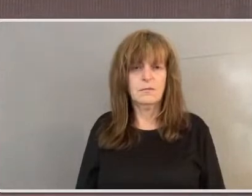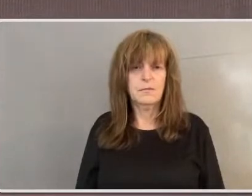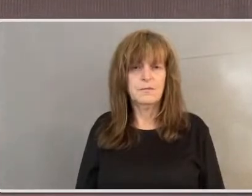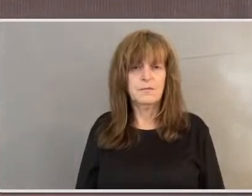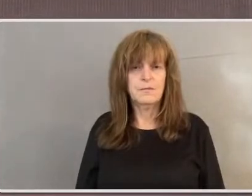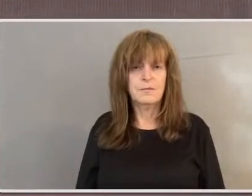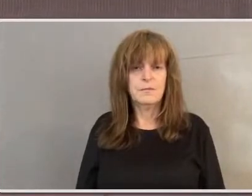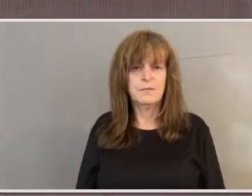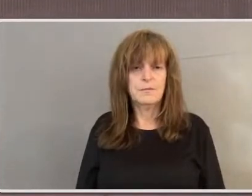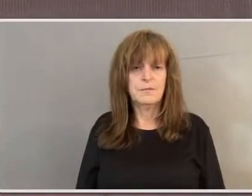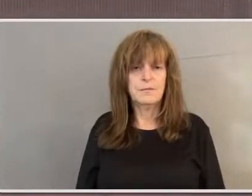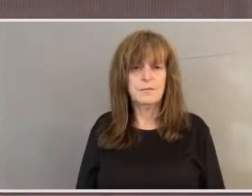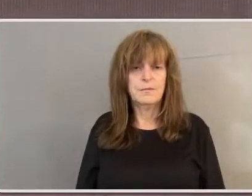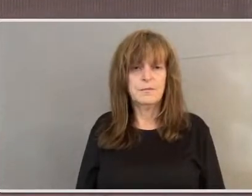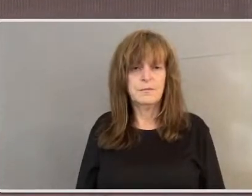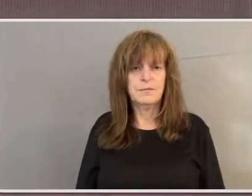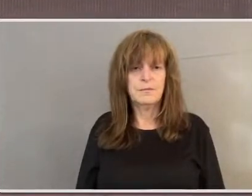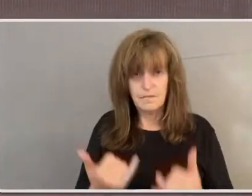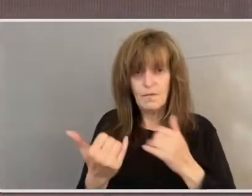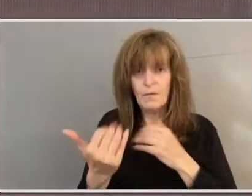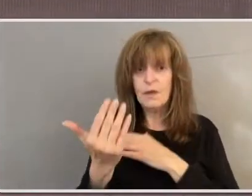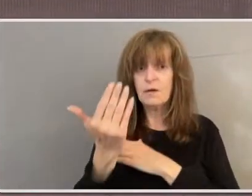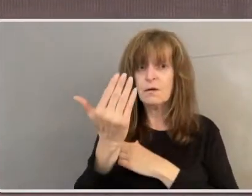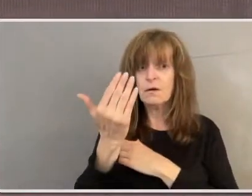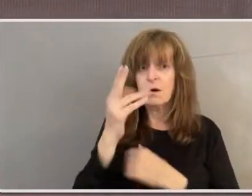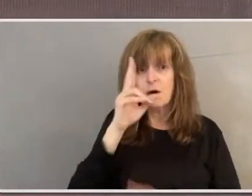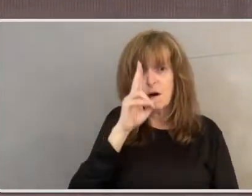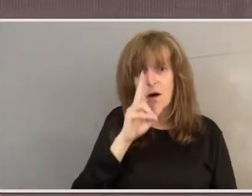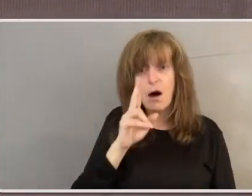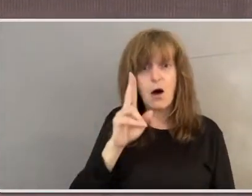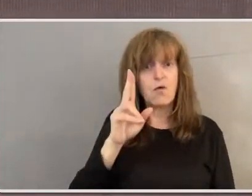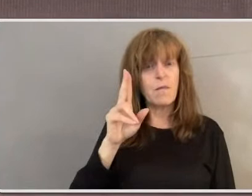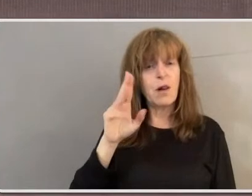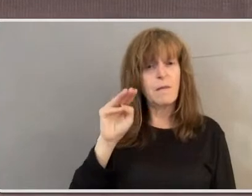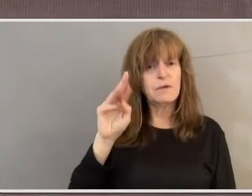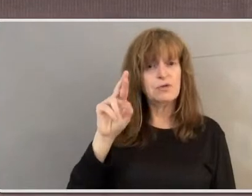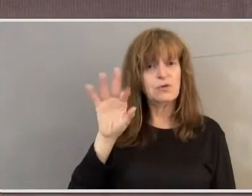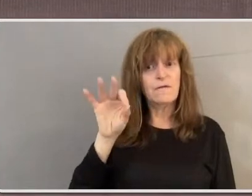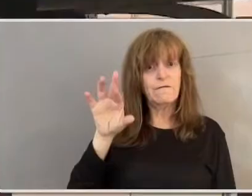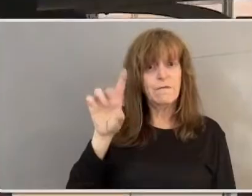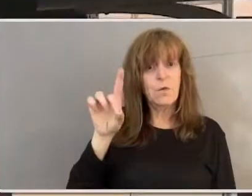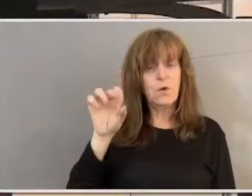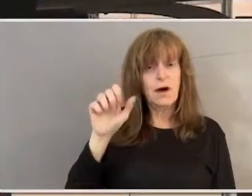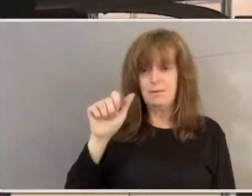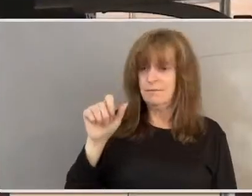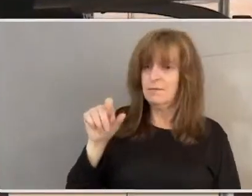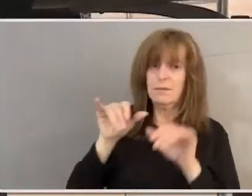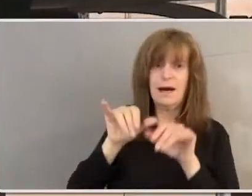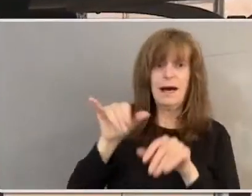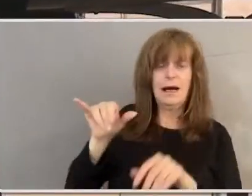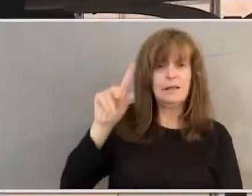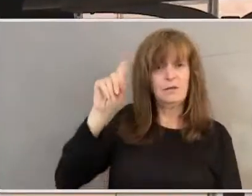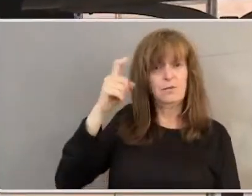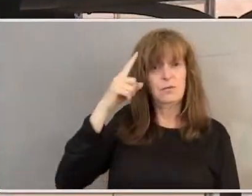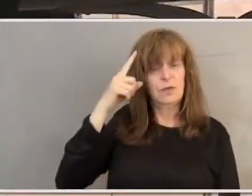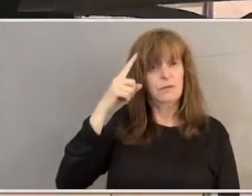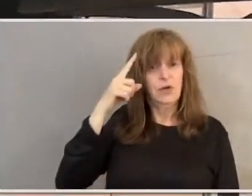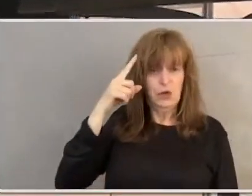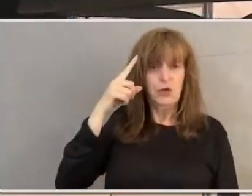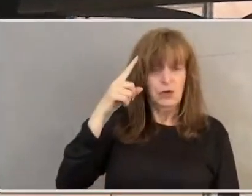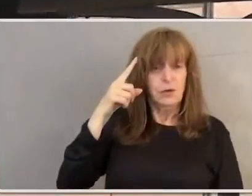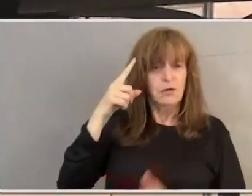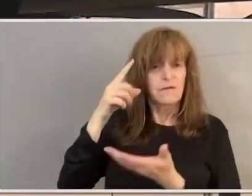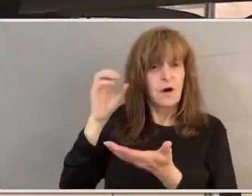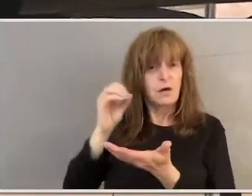Honourable Mr. Ford, as Premier, advised me of his intentions for the composition of the Executive Council.